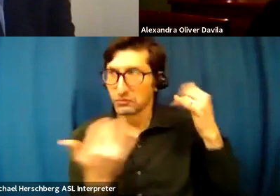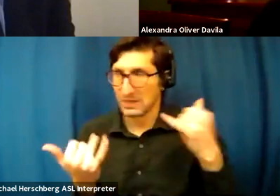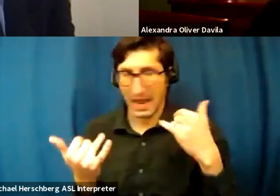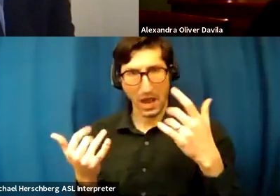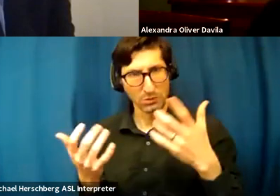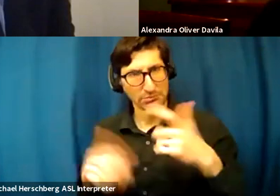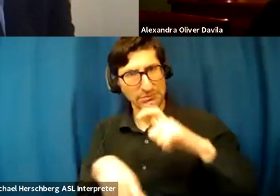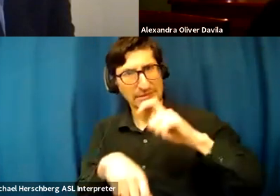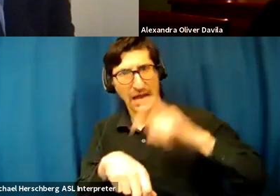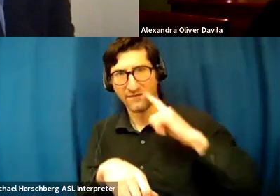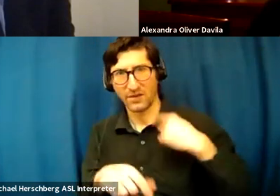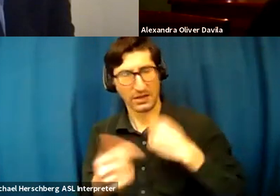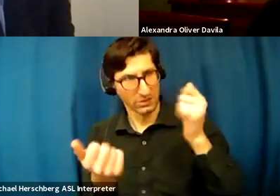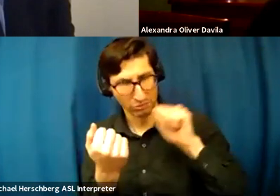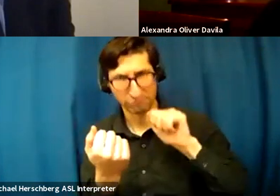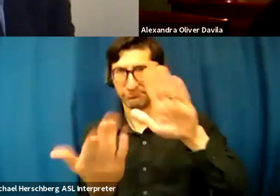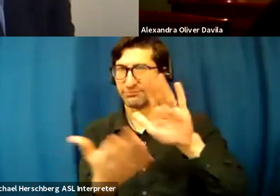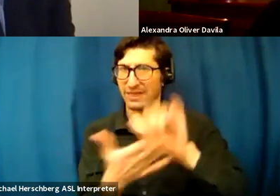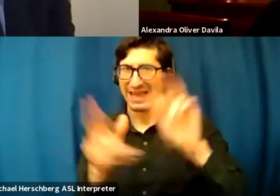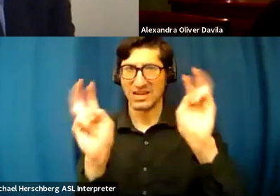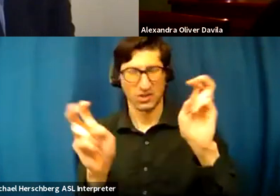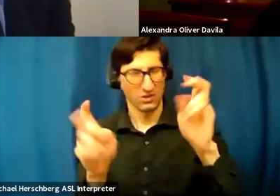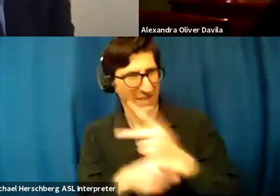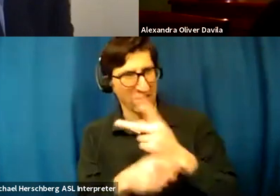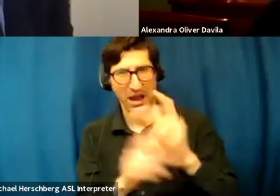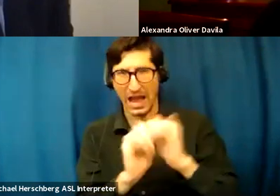to find out why or what would need to change.